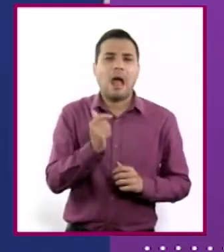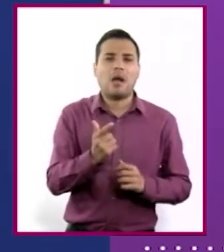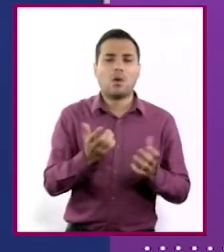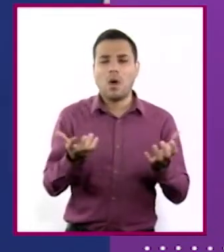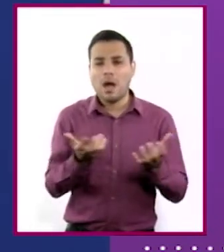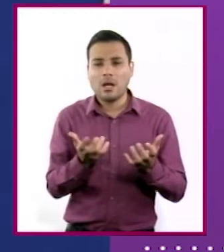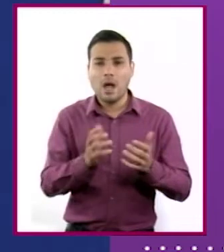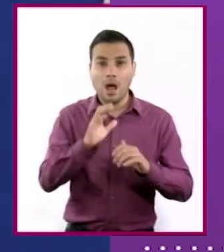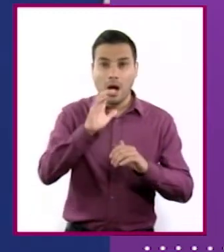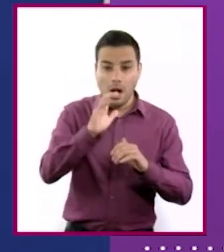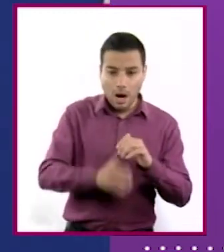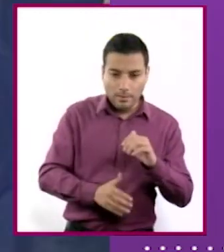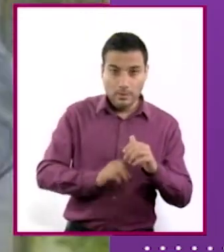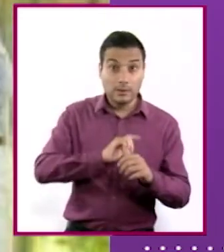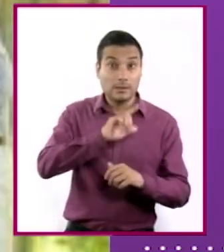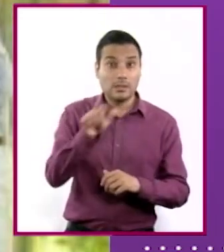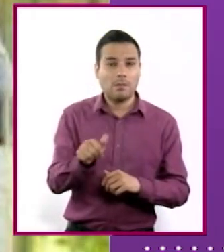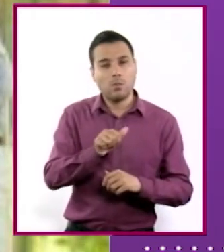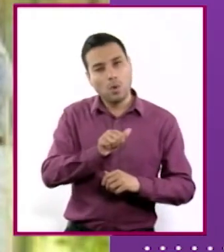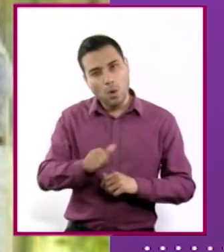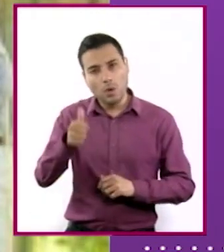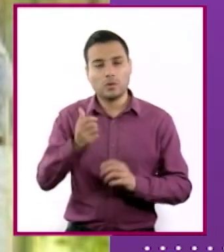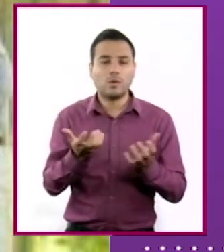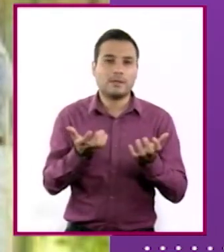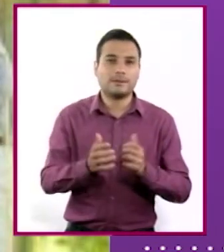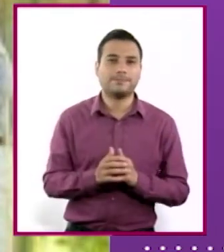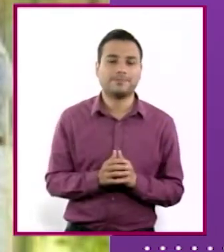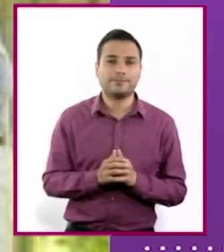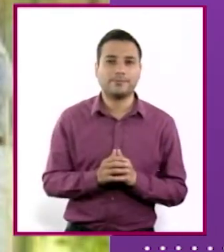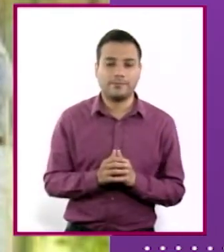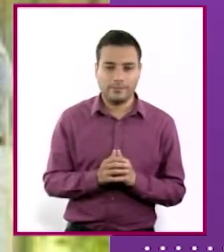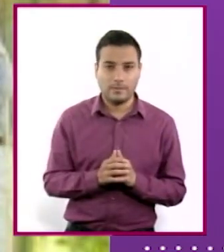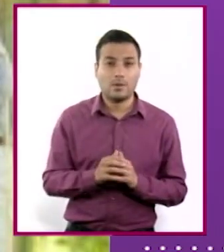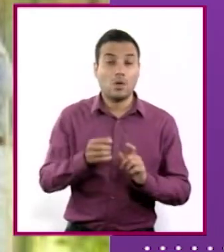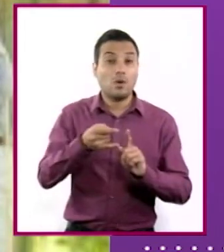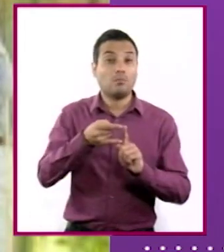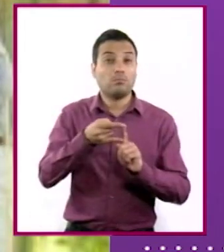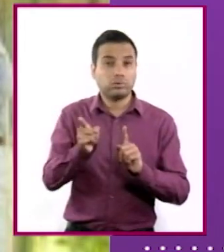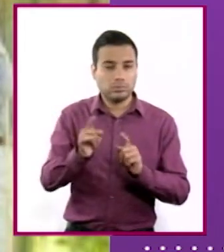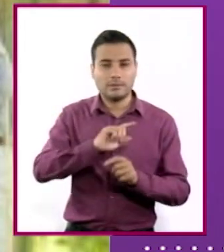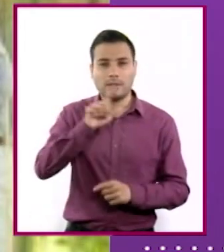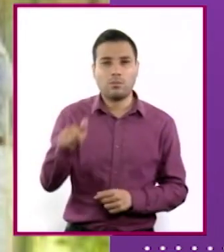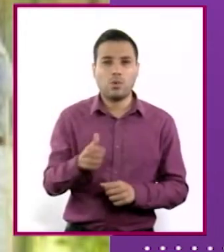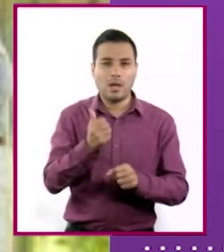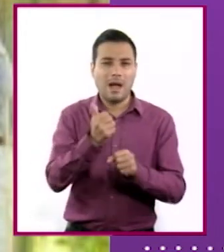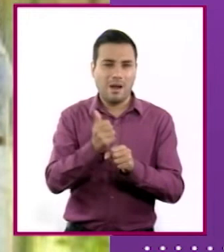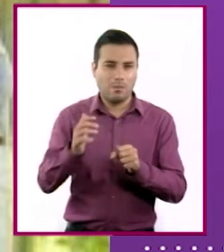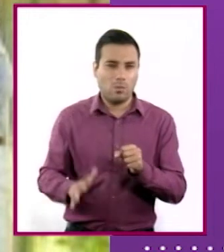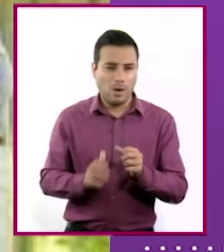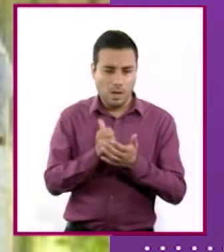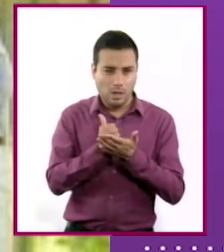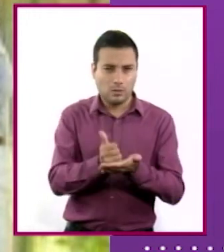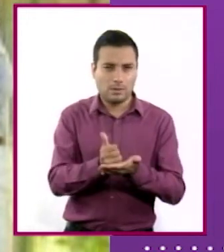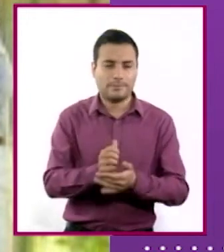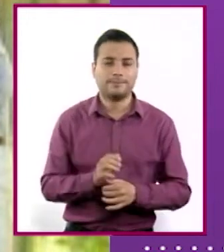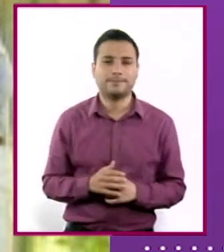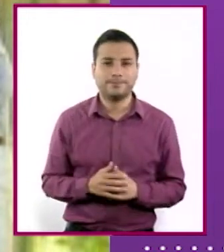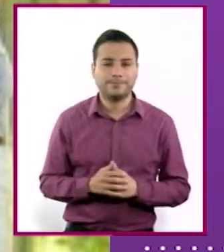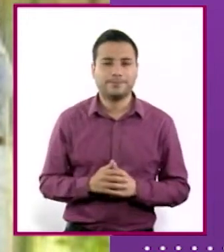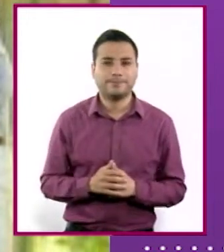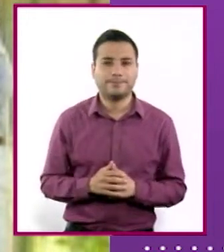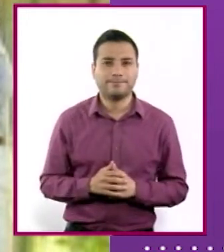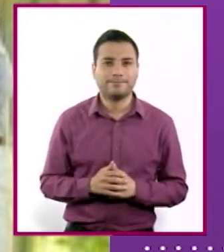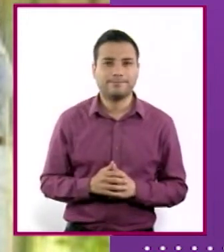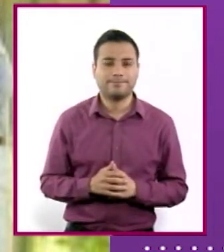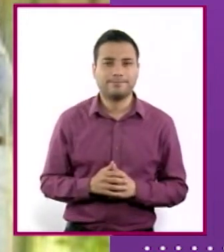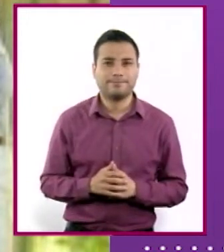y empieza otra distinta. After that, she helped her grandmother. Después